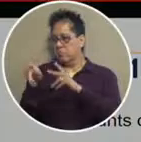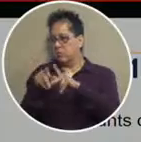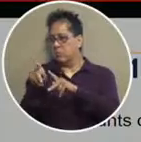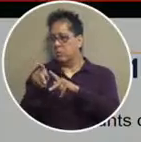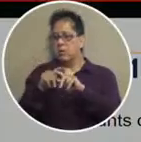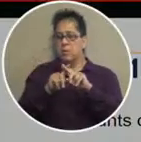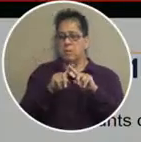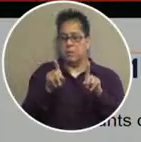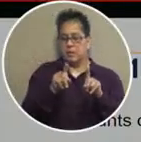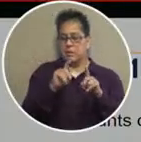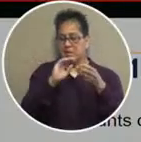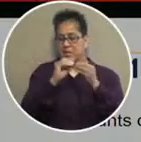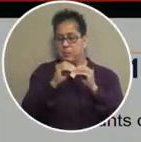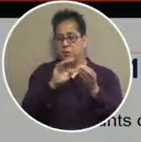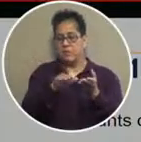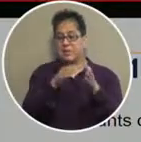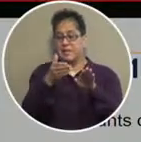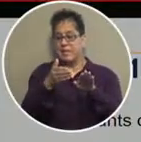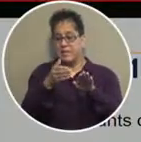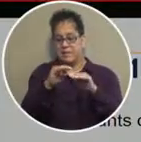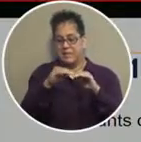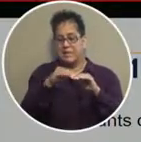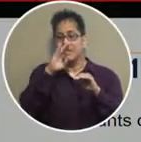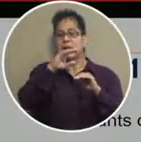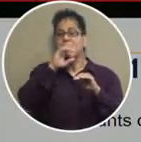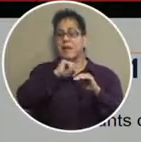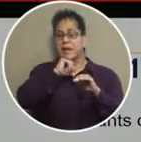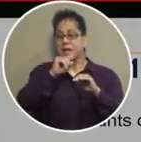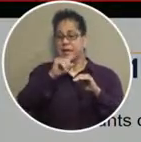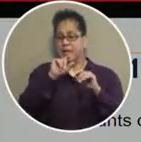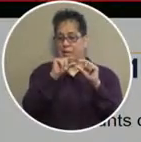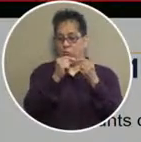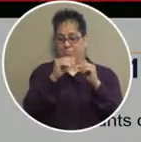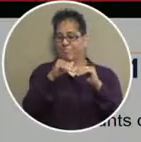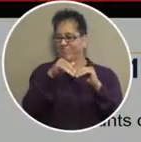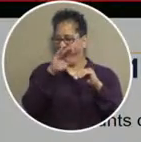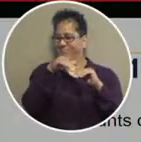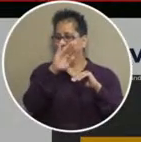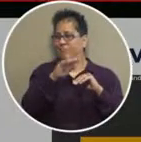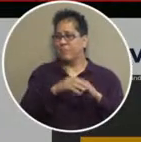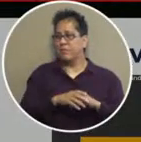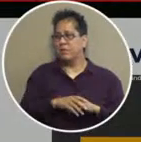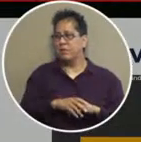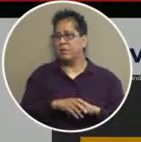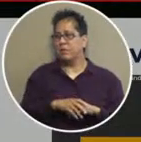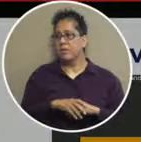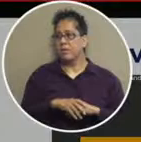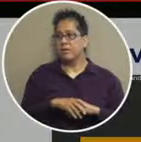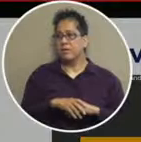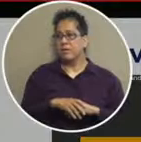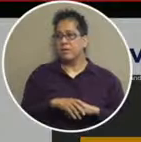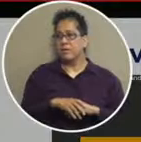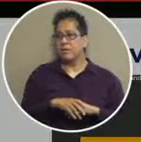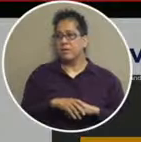proportion of deaths are in the older age group, older age bracket. Next slide, please.